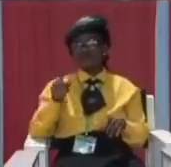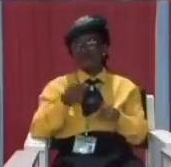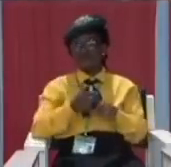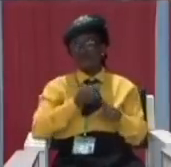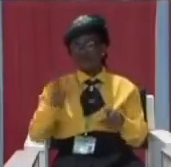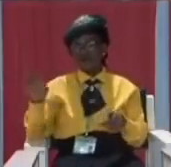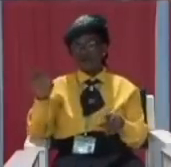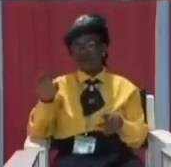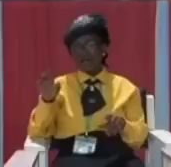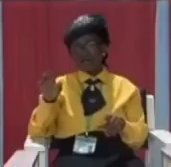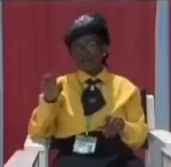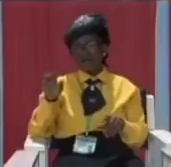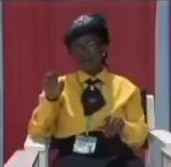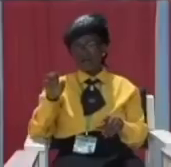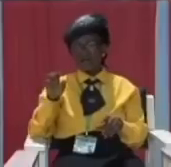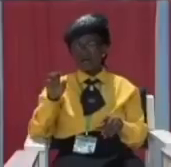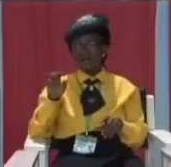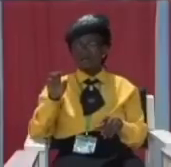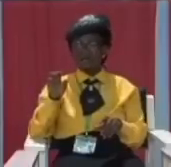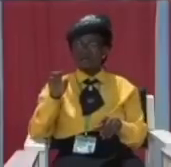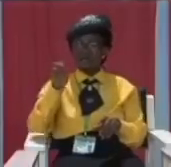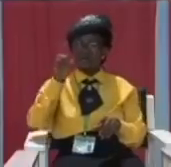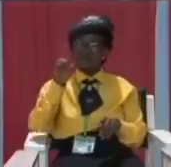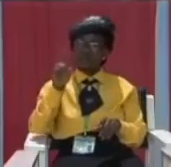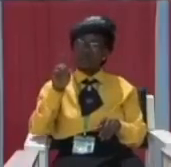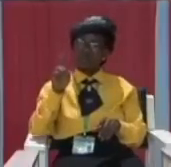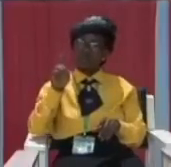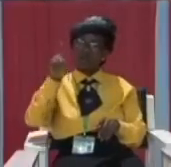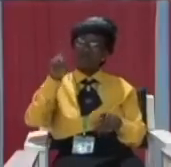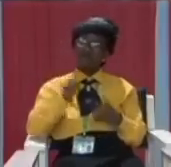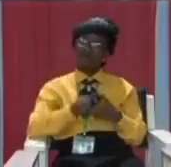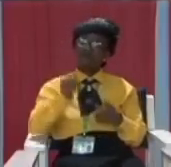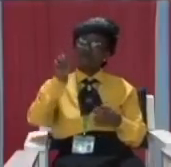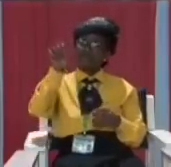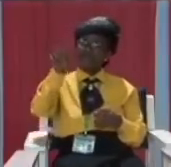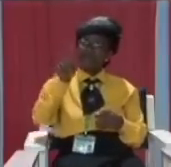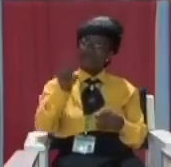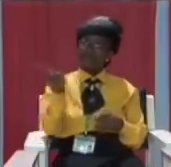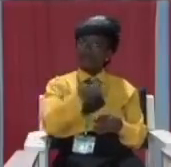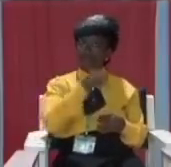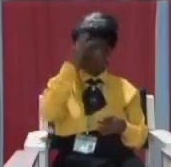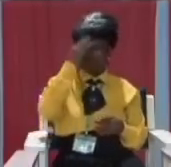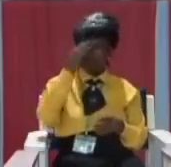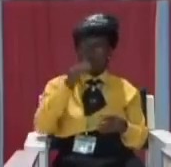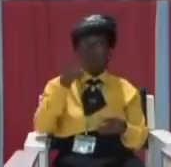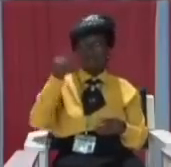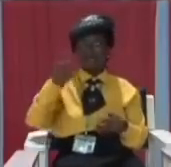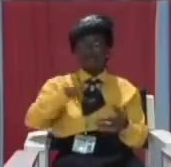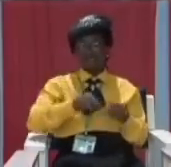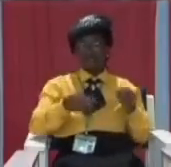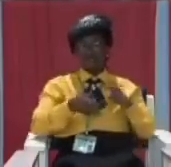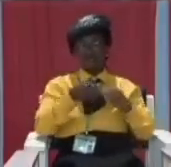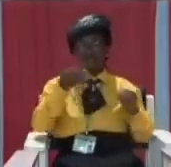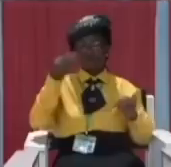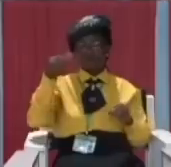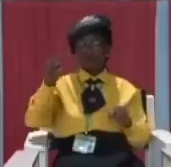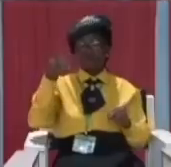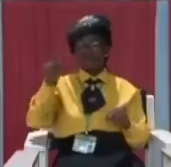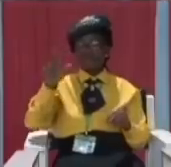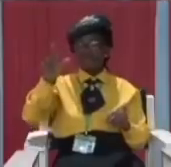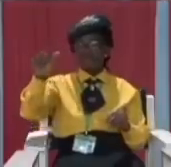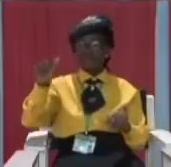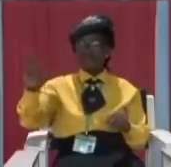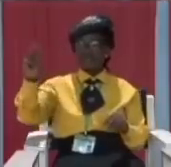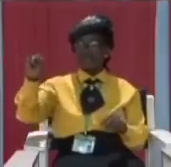11. Acts 3 from verse 1 to 11. You know the story of the lame man by the